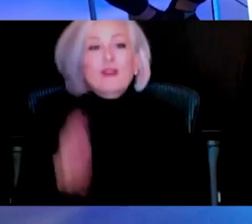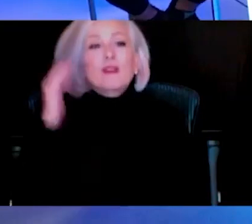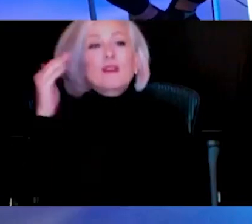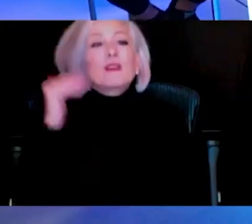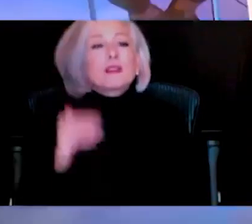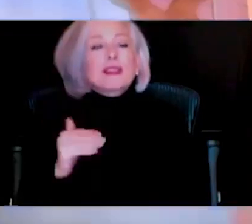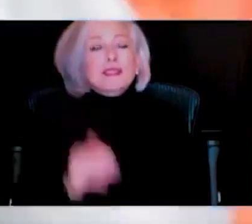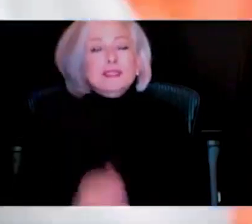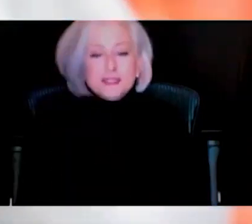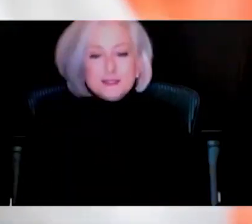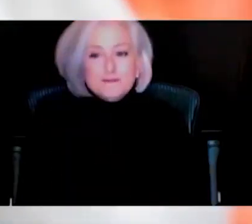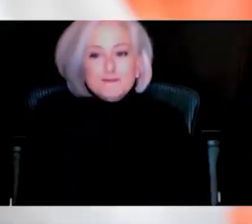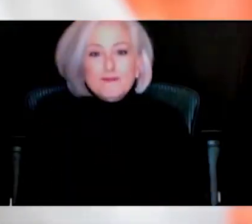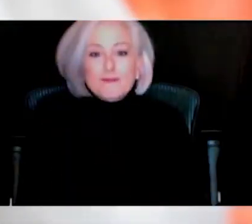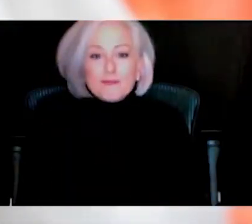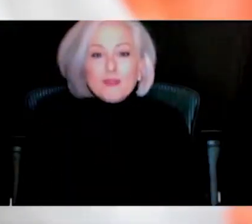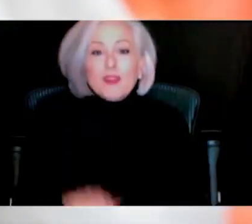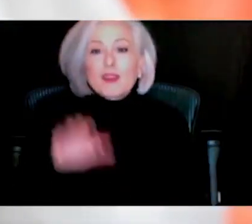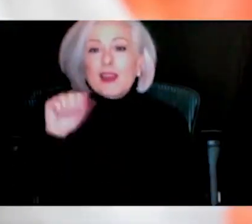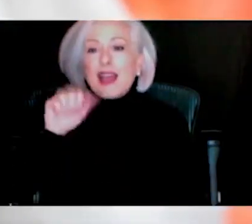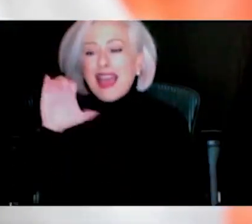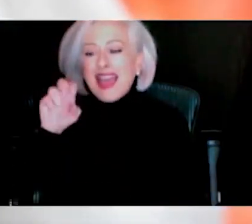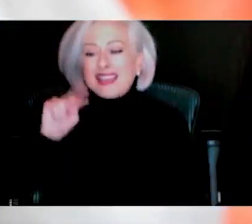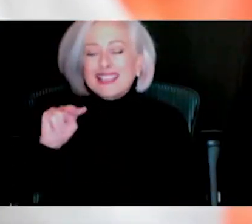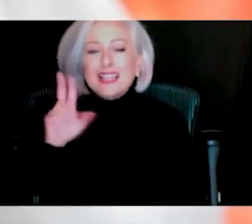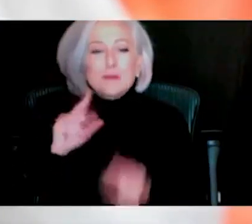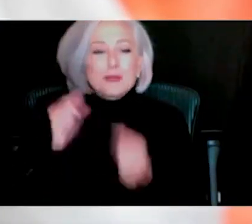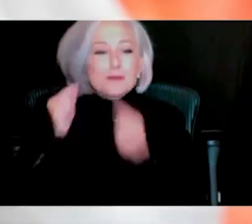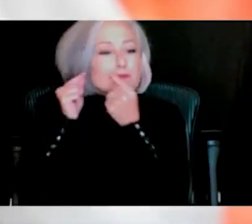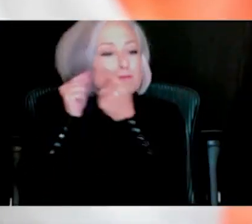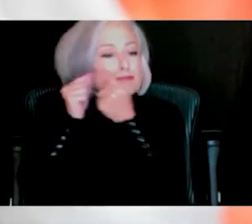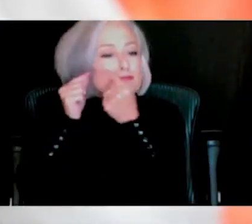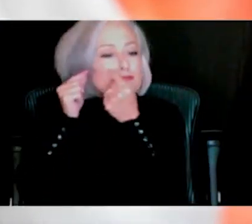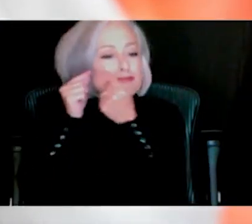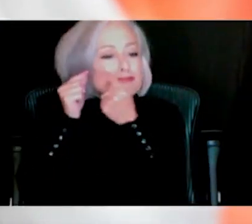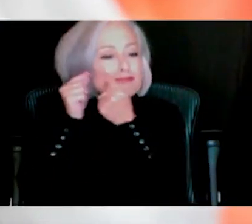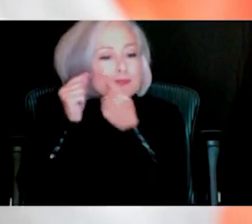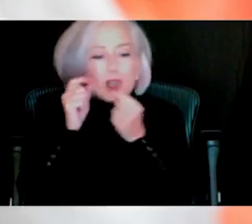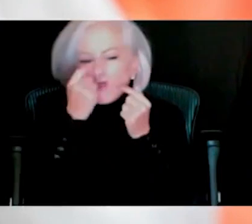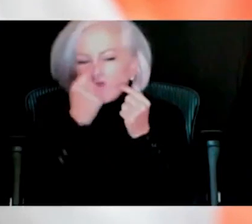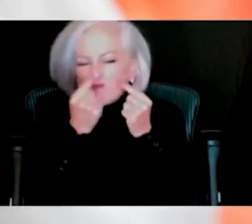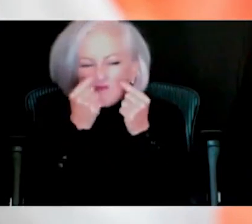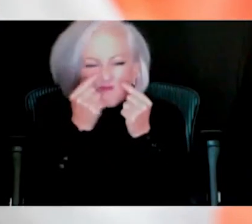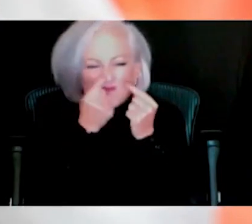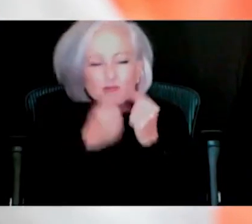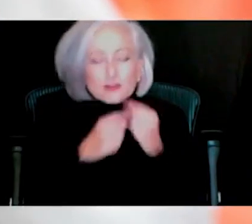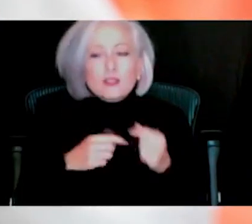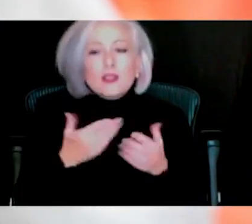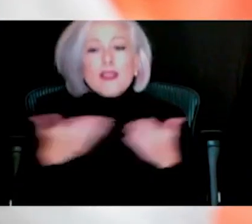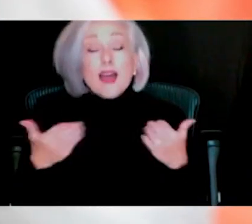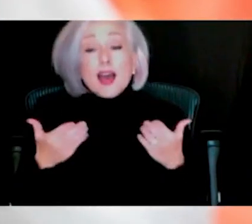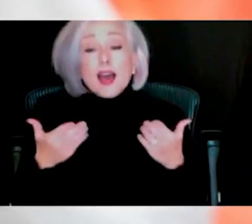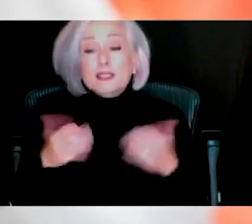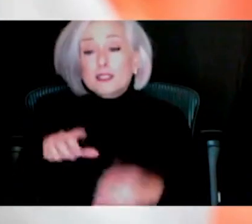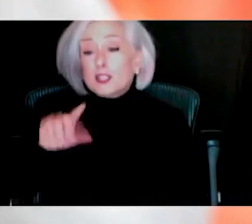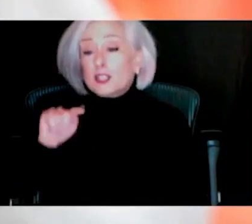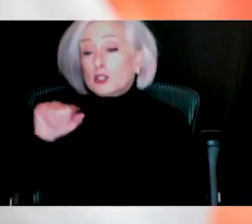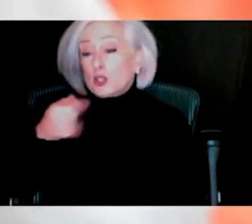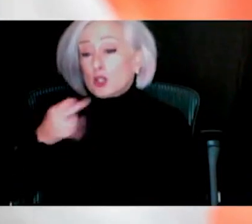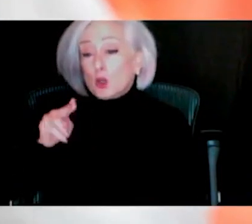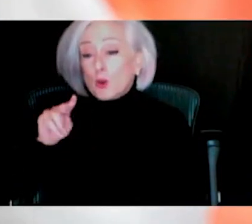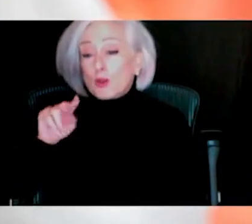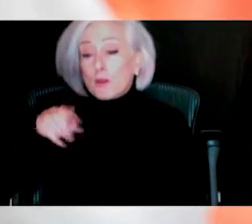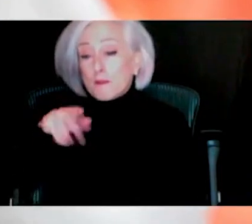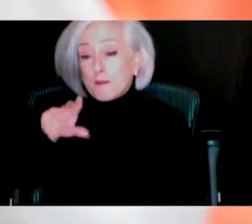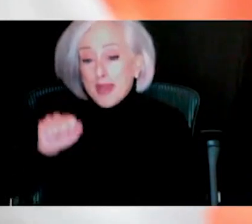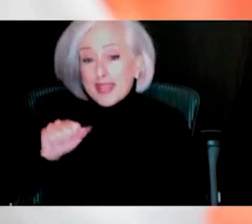What about acne mistakes? People picking at their face, popping zits, putting toothpaste to minimize the